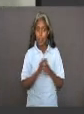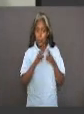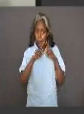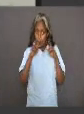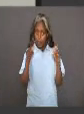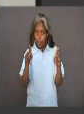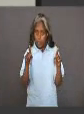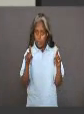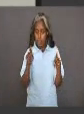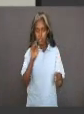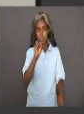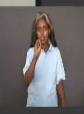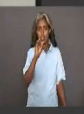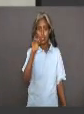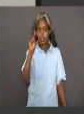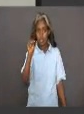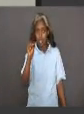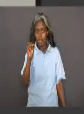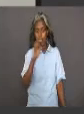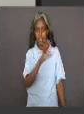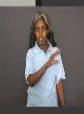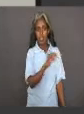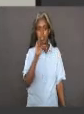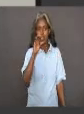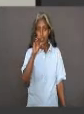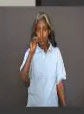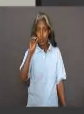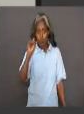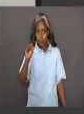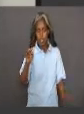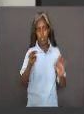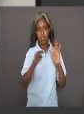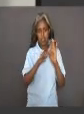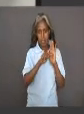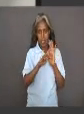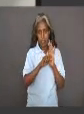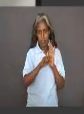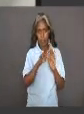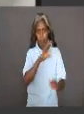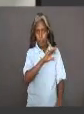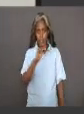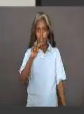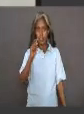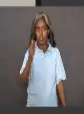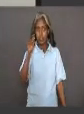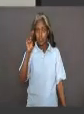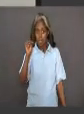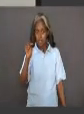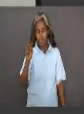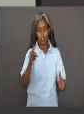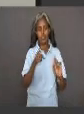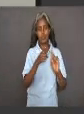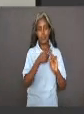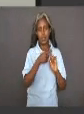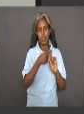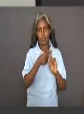But the sine and cosine are negative and the tangent